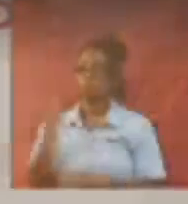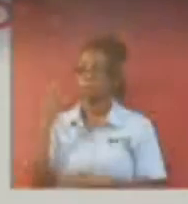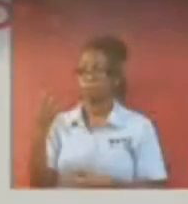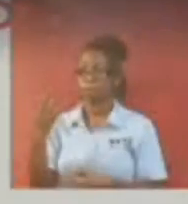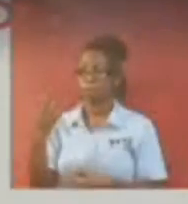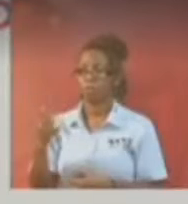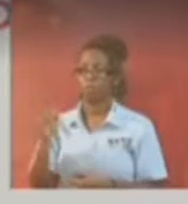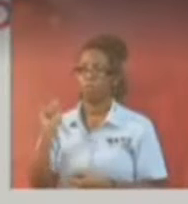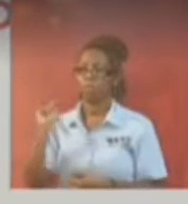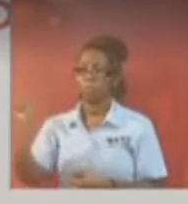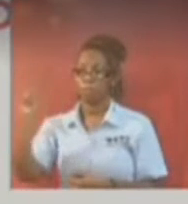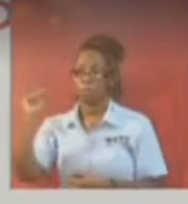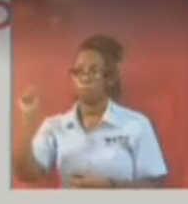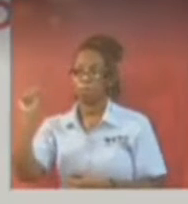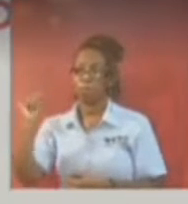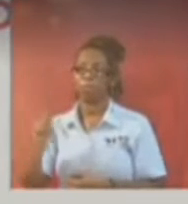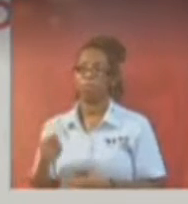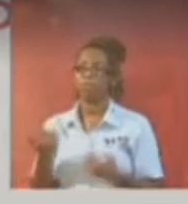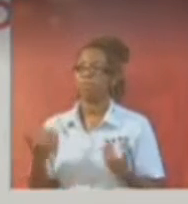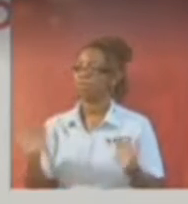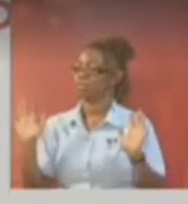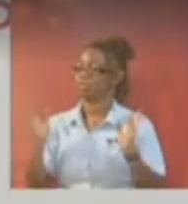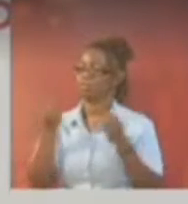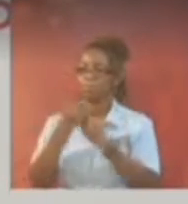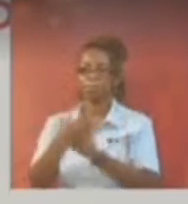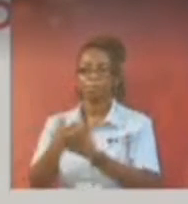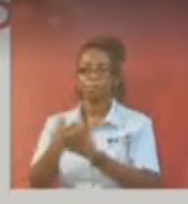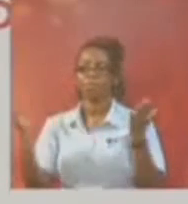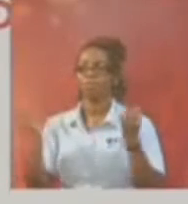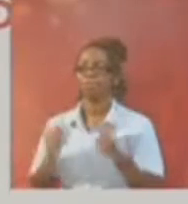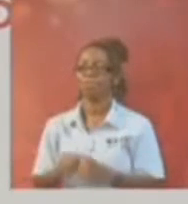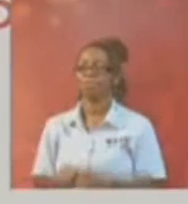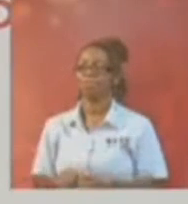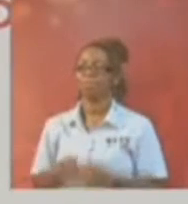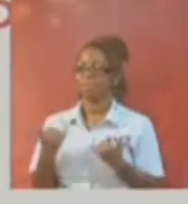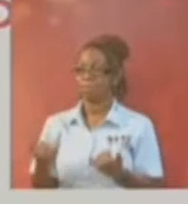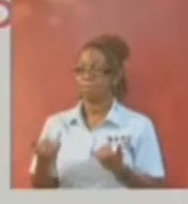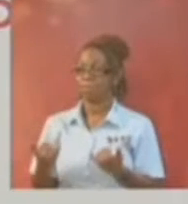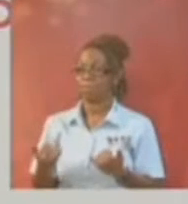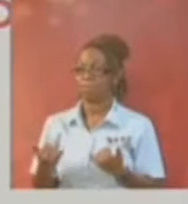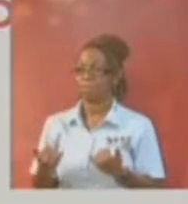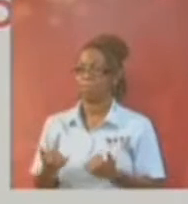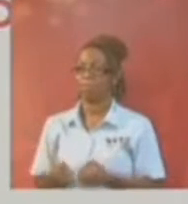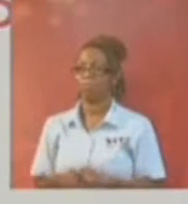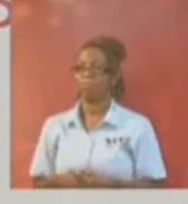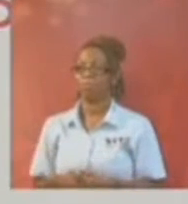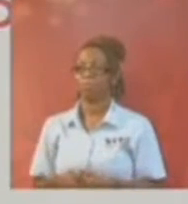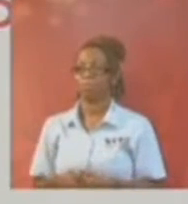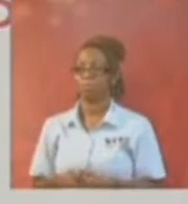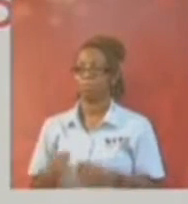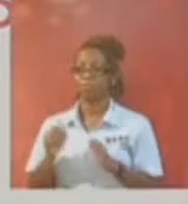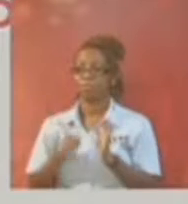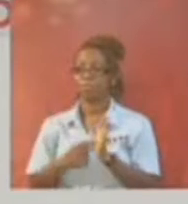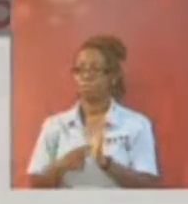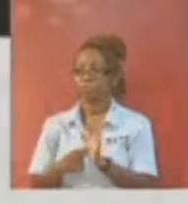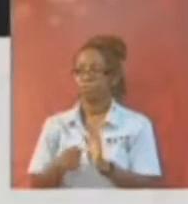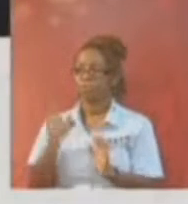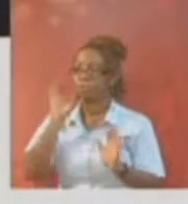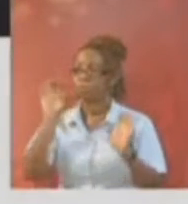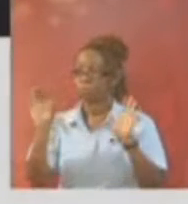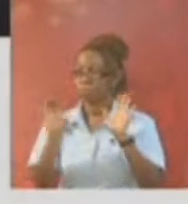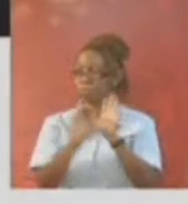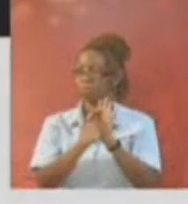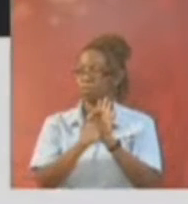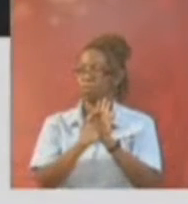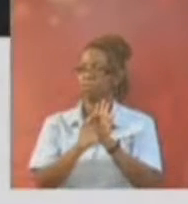That brings me quickly to the end of the clinical update. I will go straight into the epidemiologic update with the slides. The